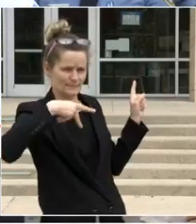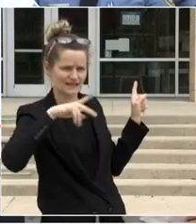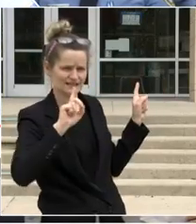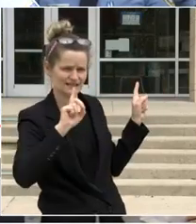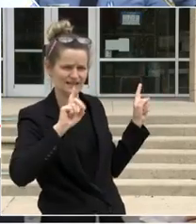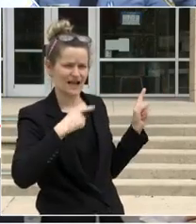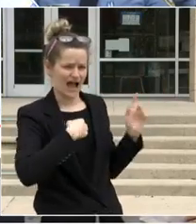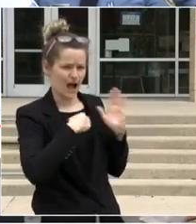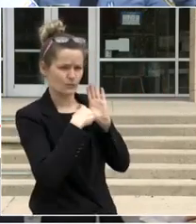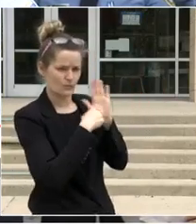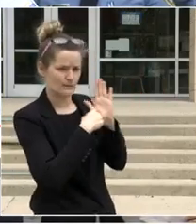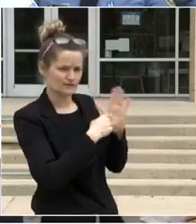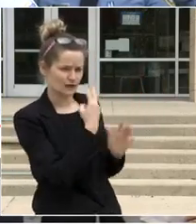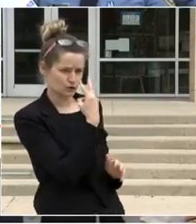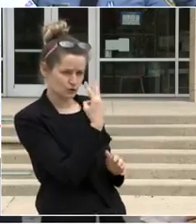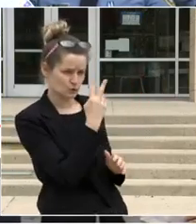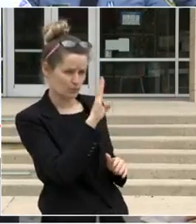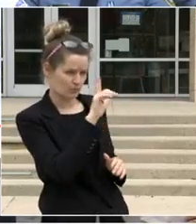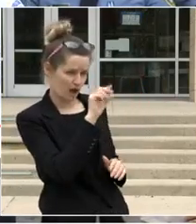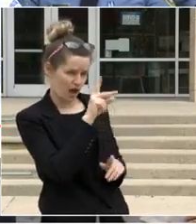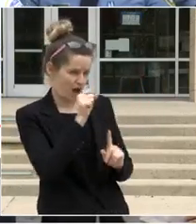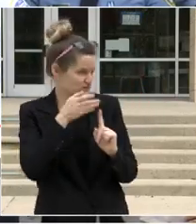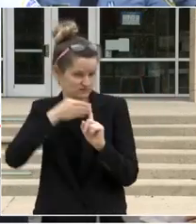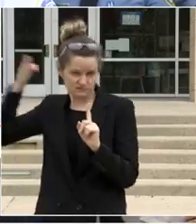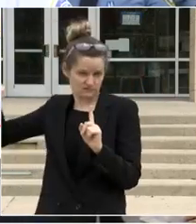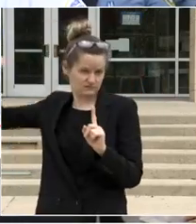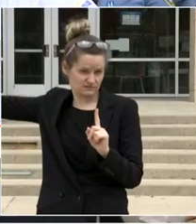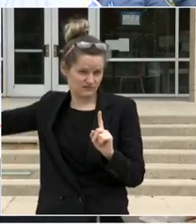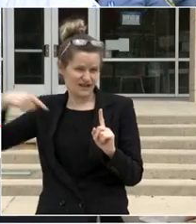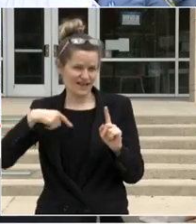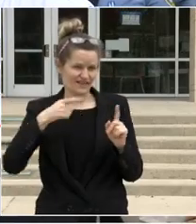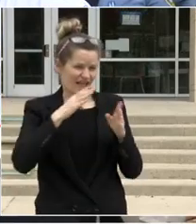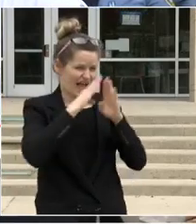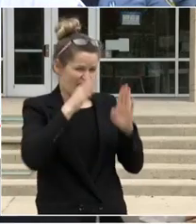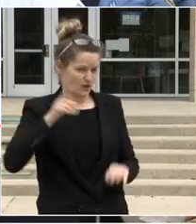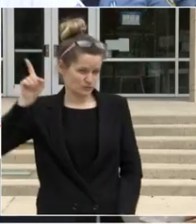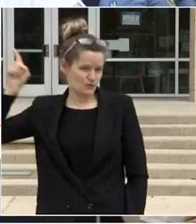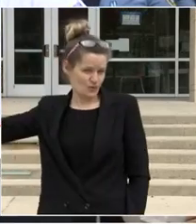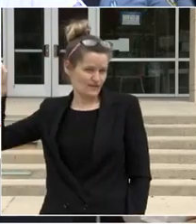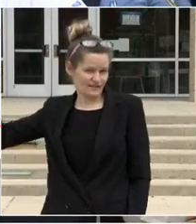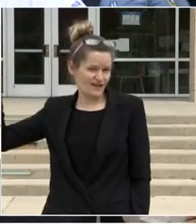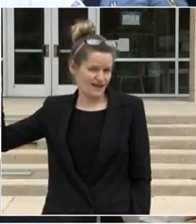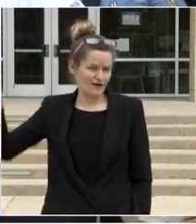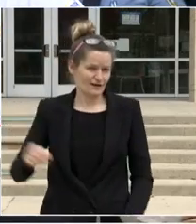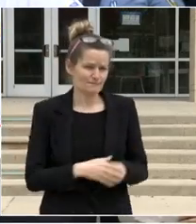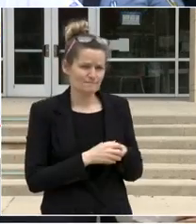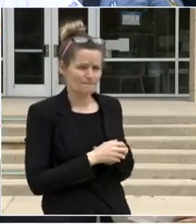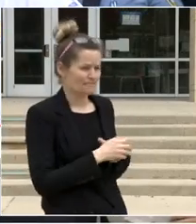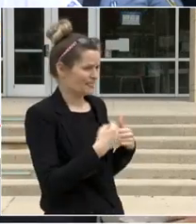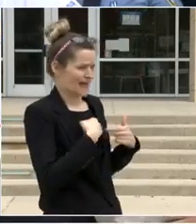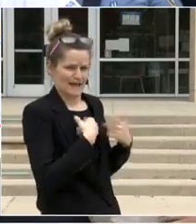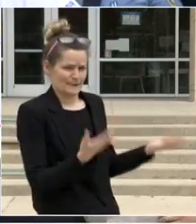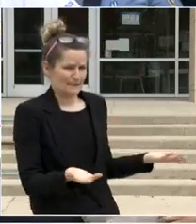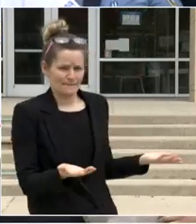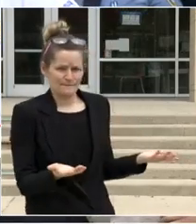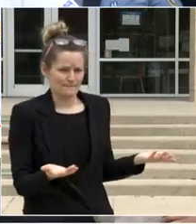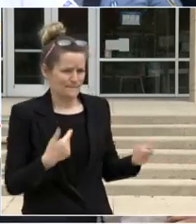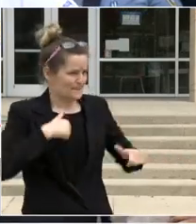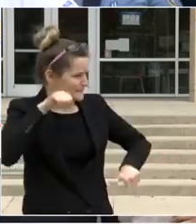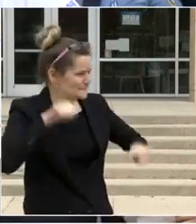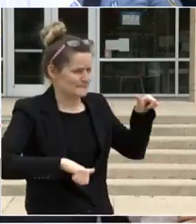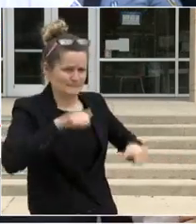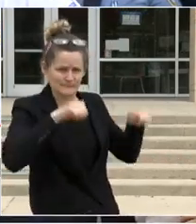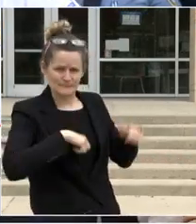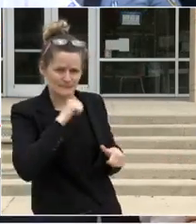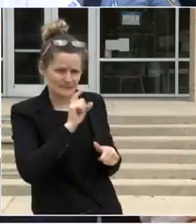these 2 blocks over there, those row houses. Yep. And I am now at a loss for words about what to tell them because the amount of car